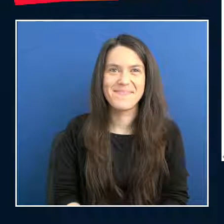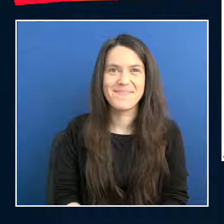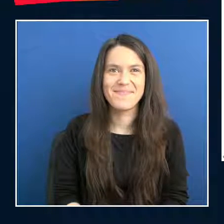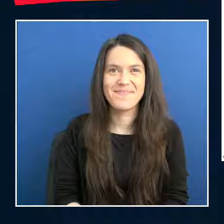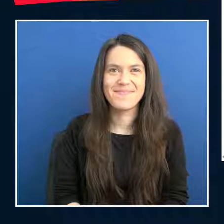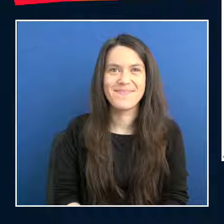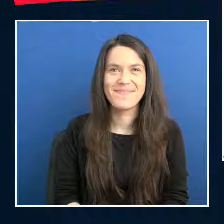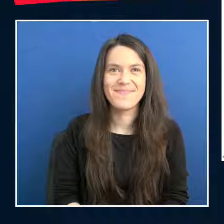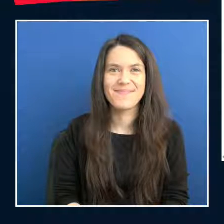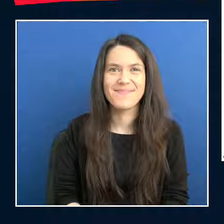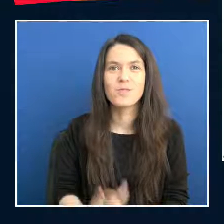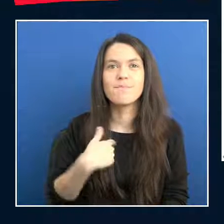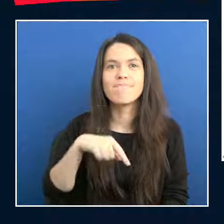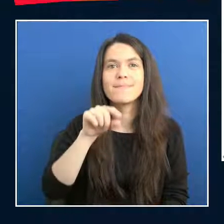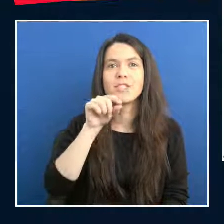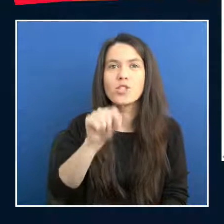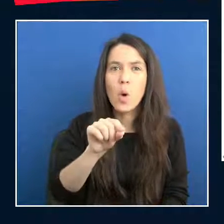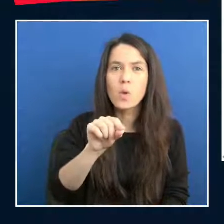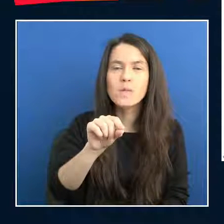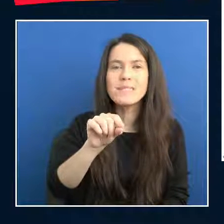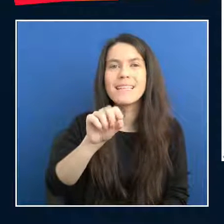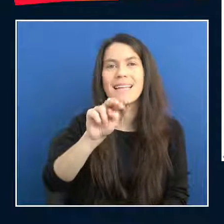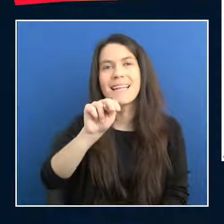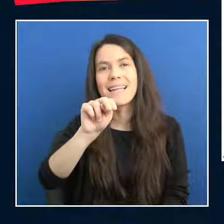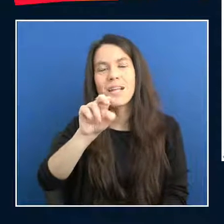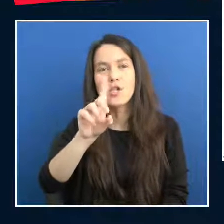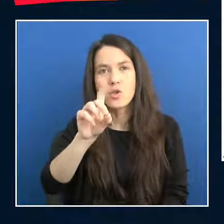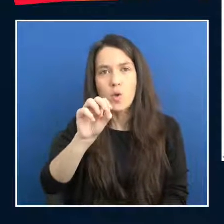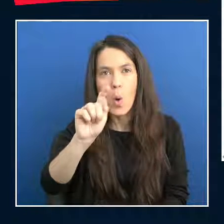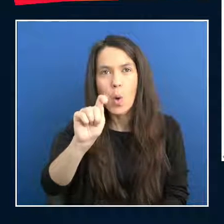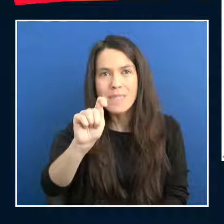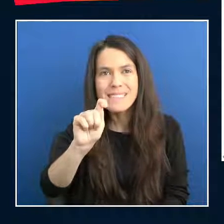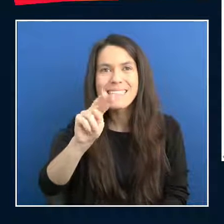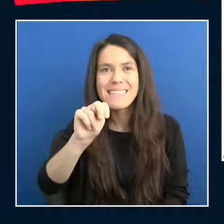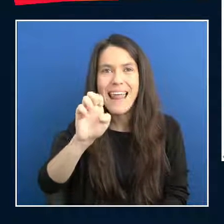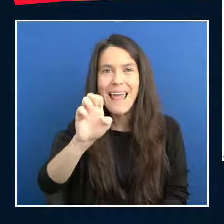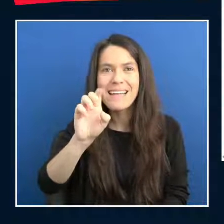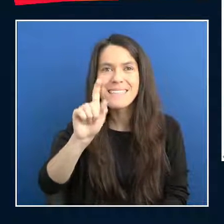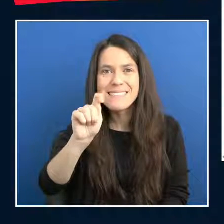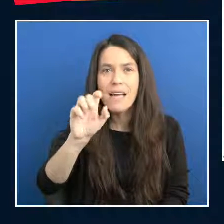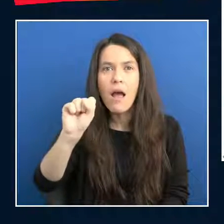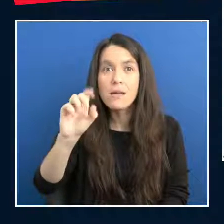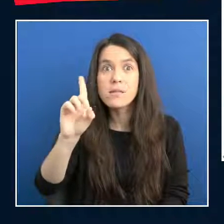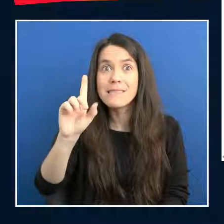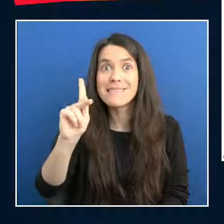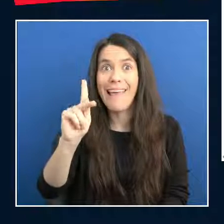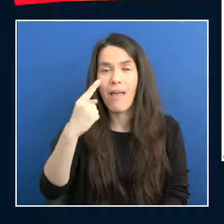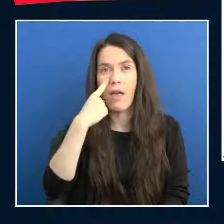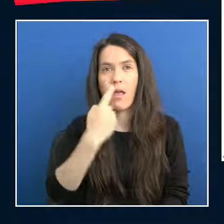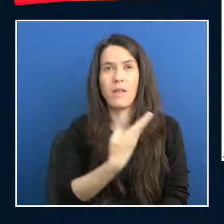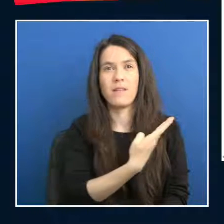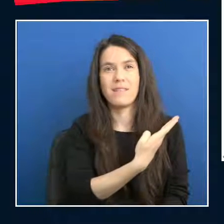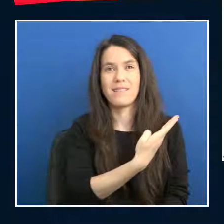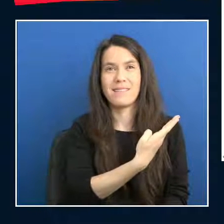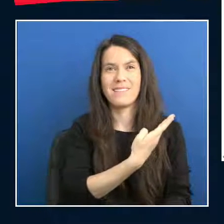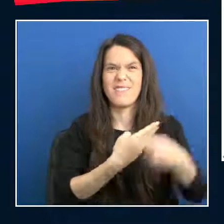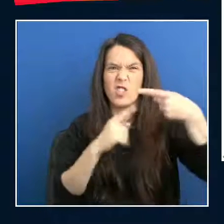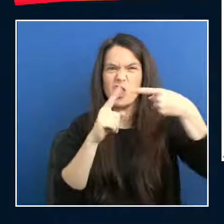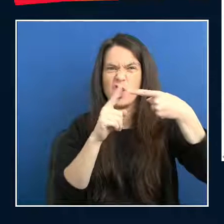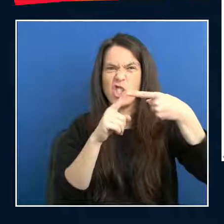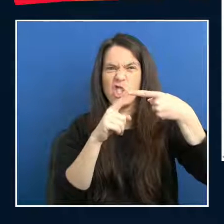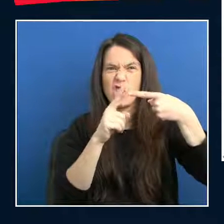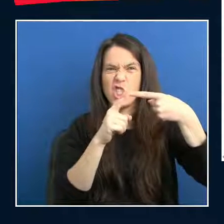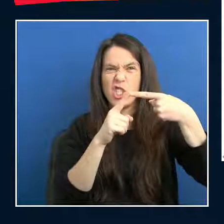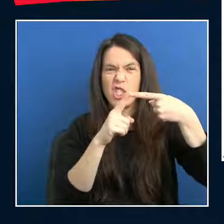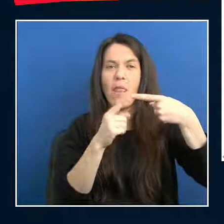for the build environment, set the work dir, install everything that's needed. So with .NET New